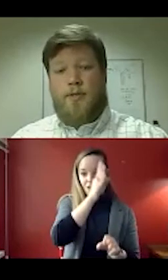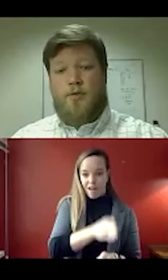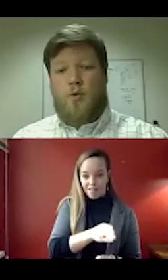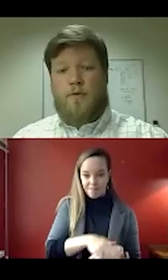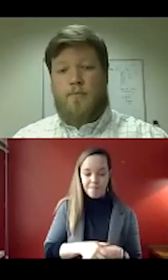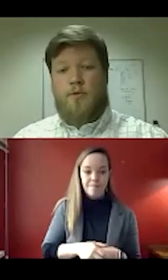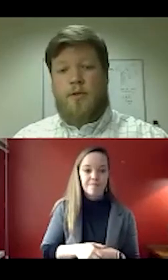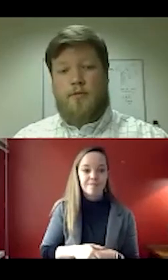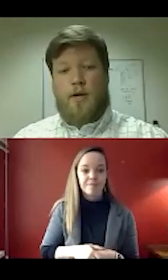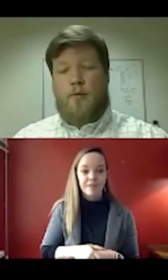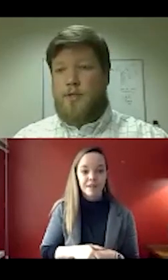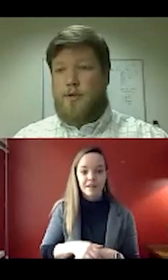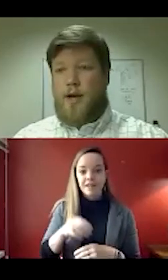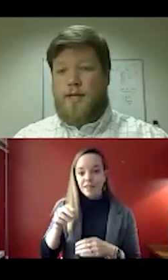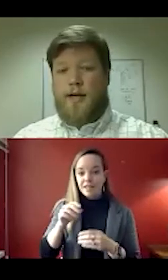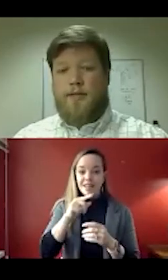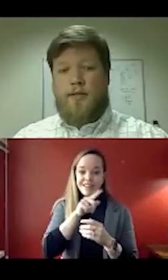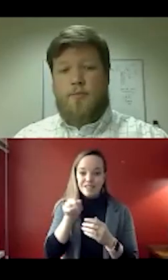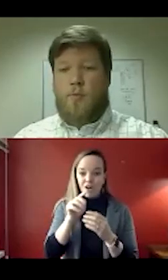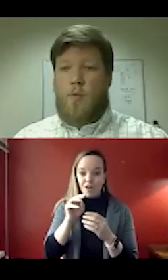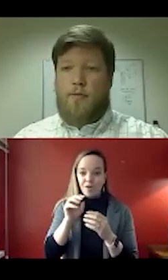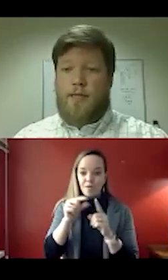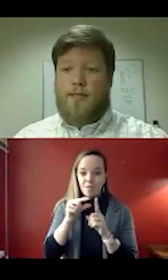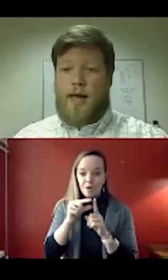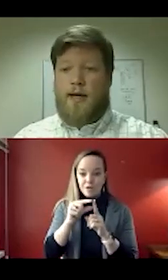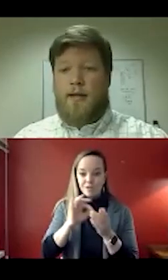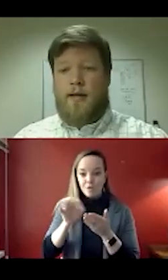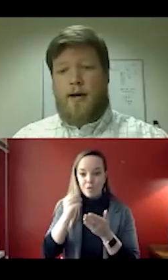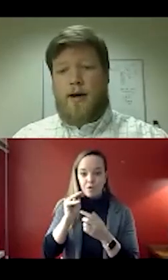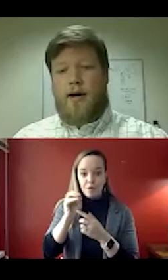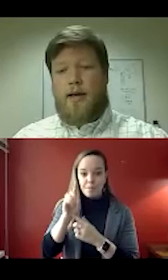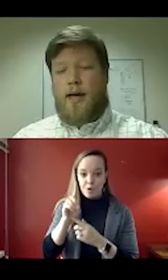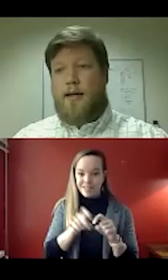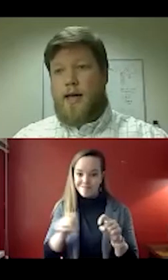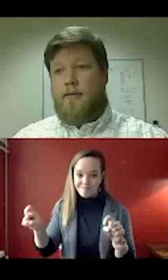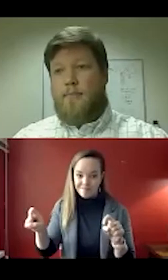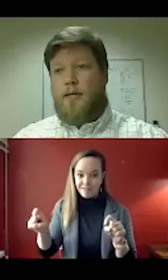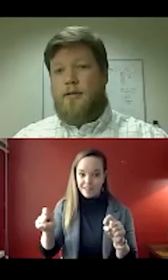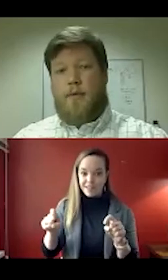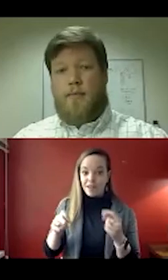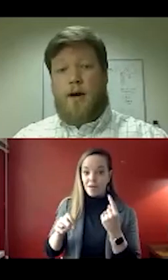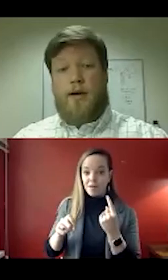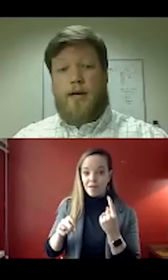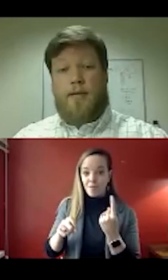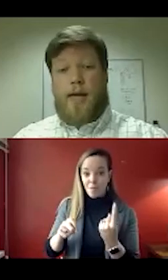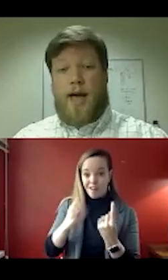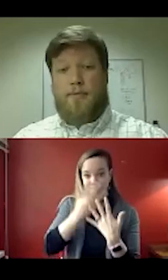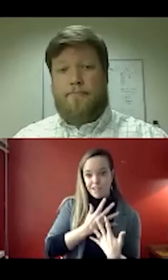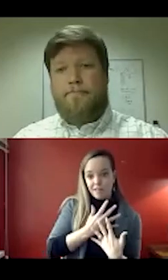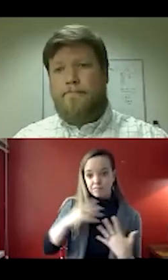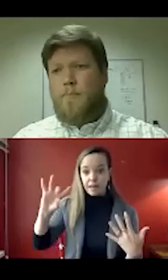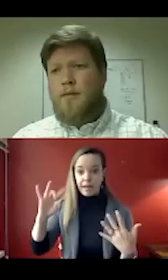already been scored from mood, which is your x-axis, with 1 being sad and 8 being